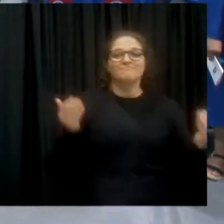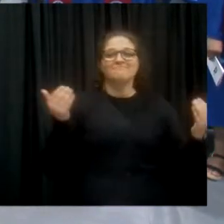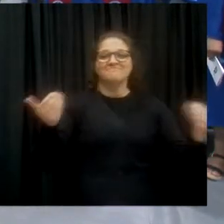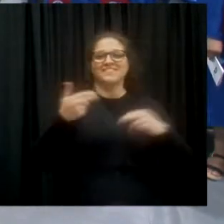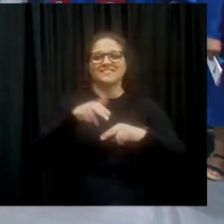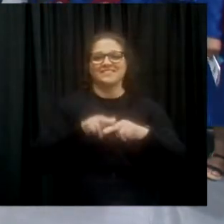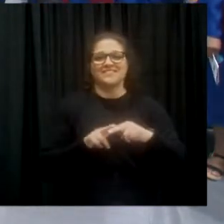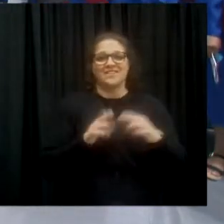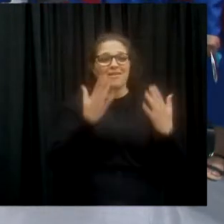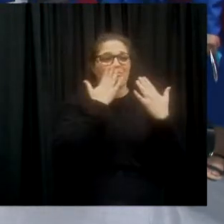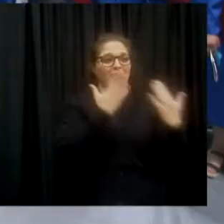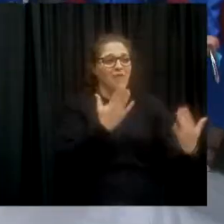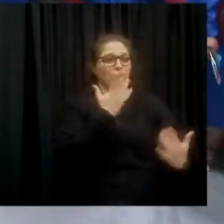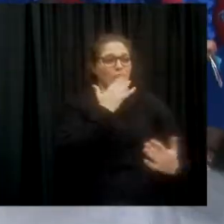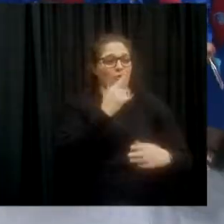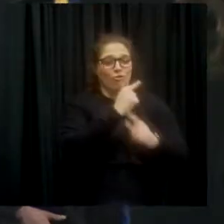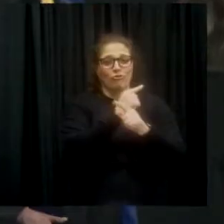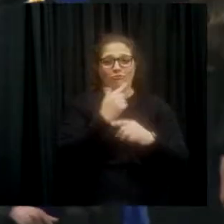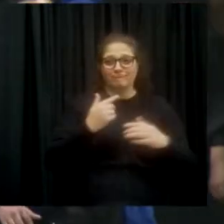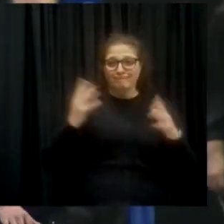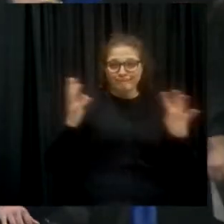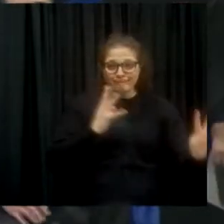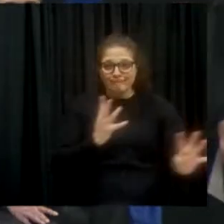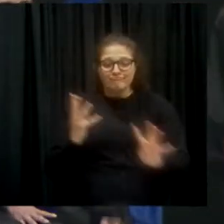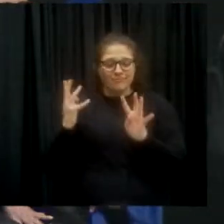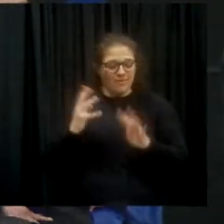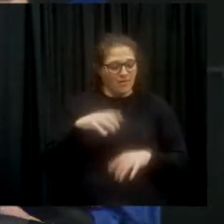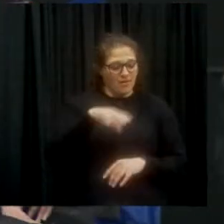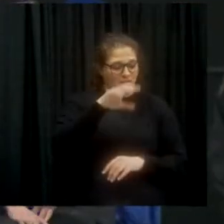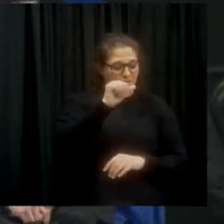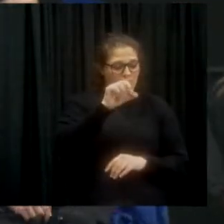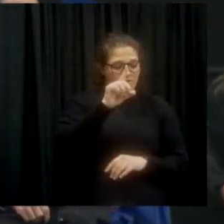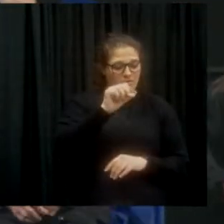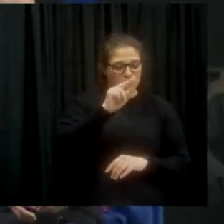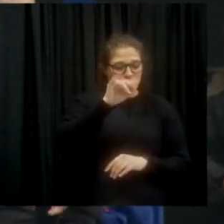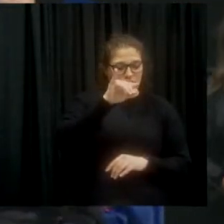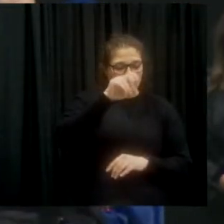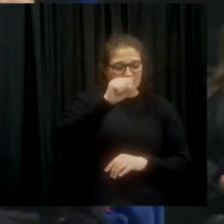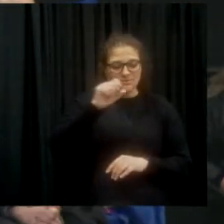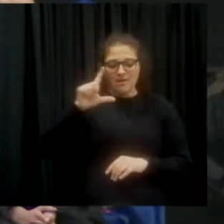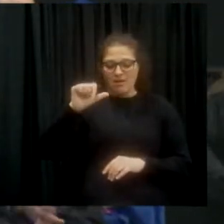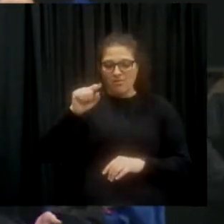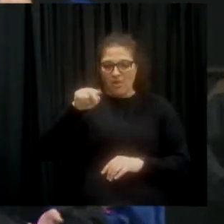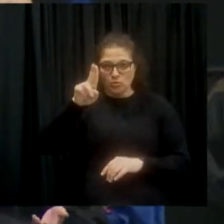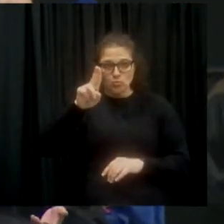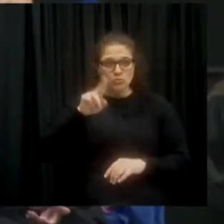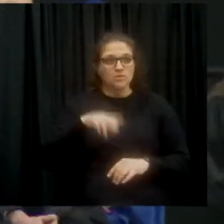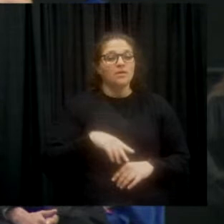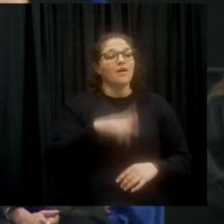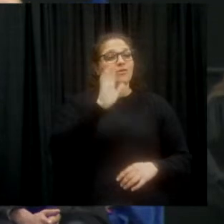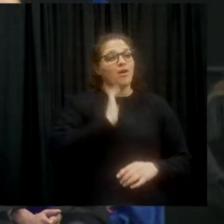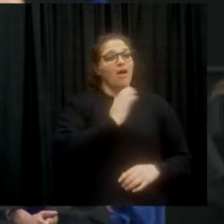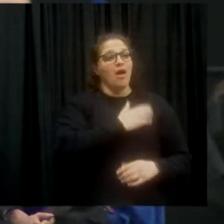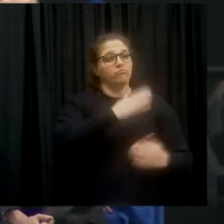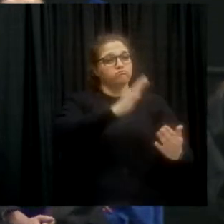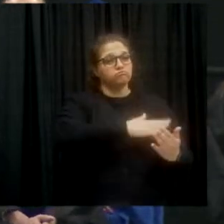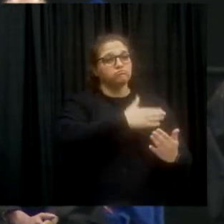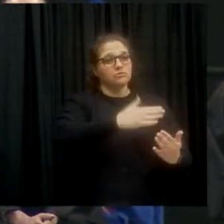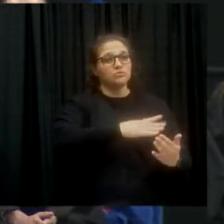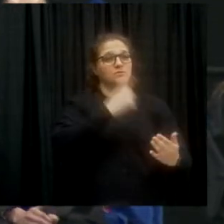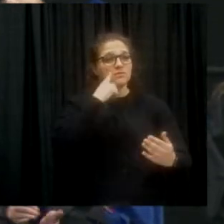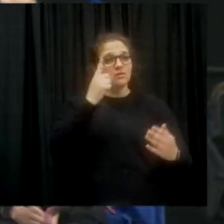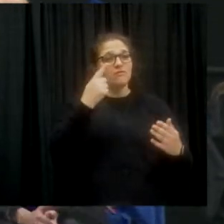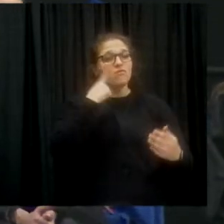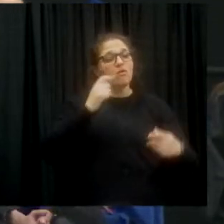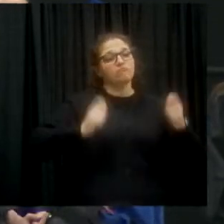You may be seated. Thank you, Color Guard, Adonis and Latu. And thank you to the command, band, and orchestra for playing